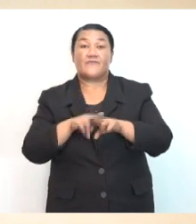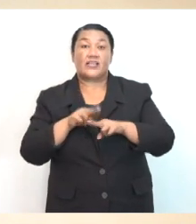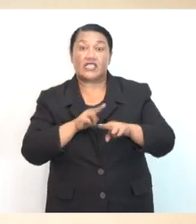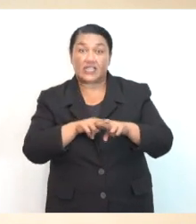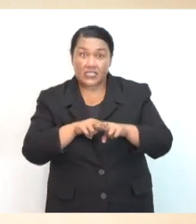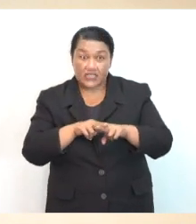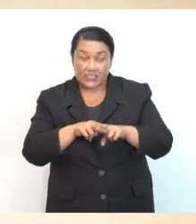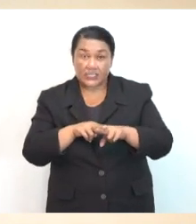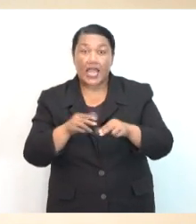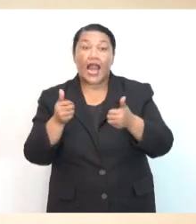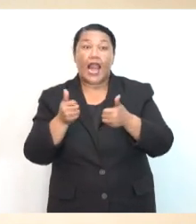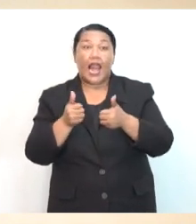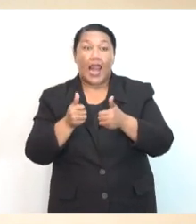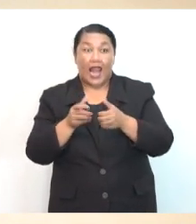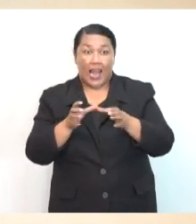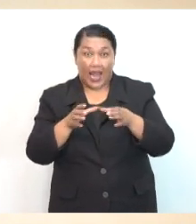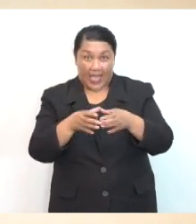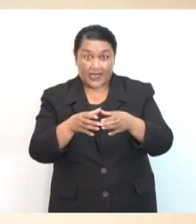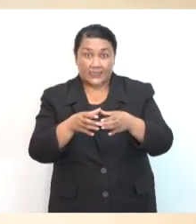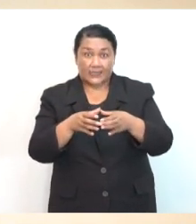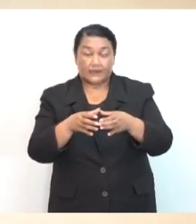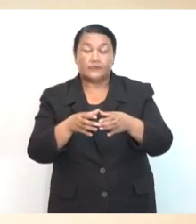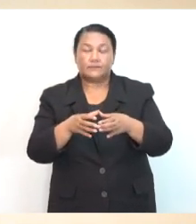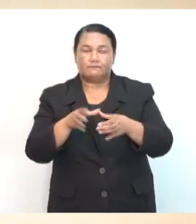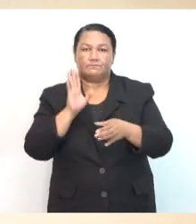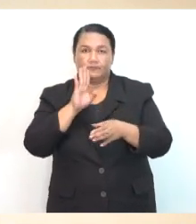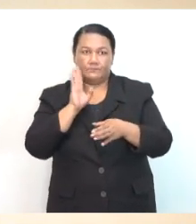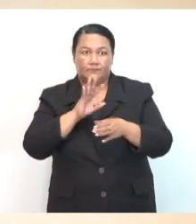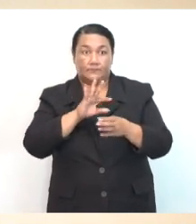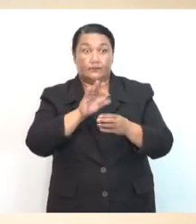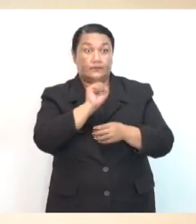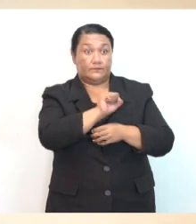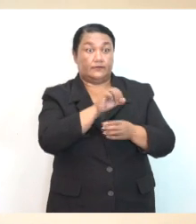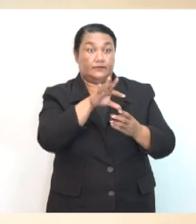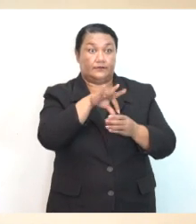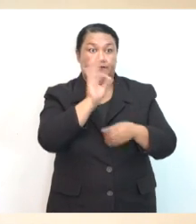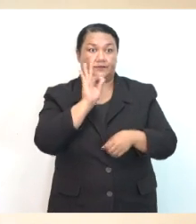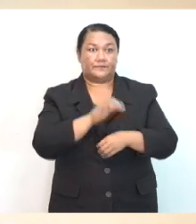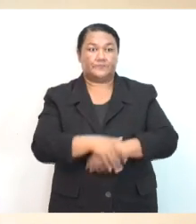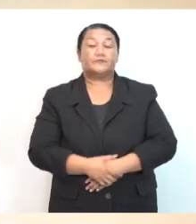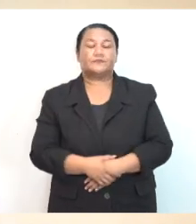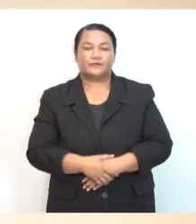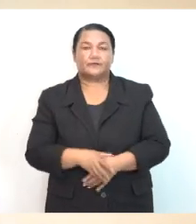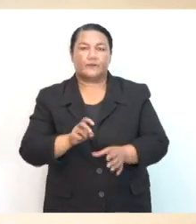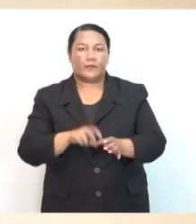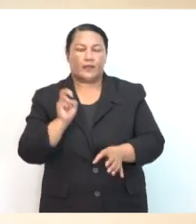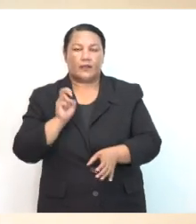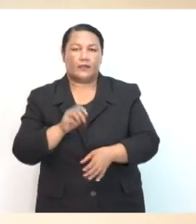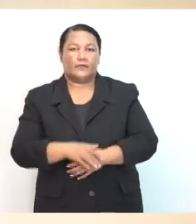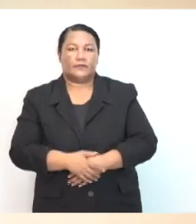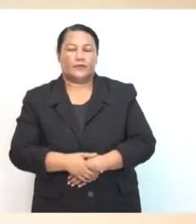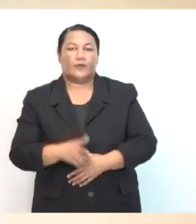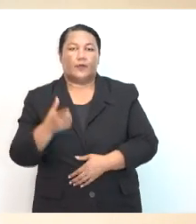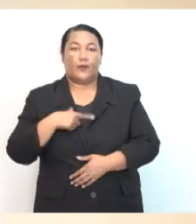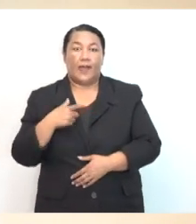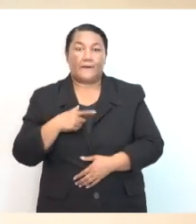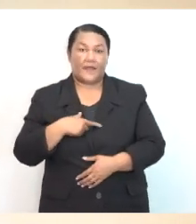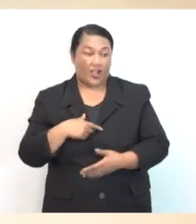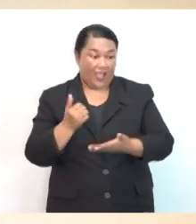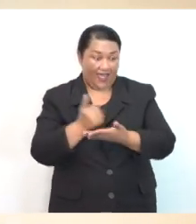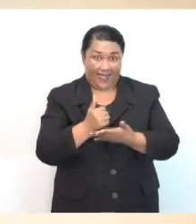raised the issue of the new chair of the Fiji Broadcasting Corporation holding a press conference. He seems to have particular animosity on this